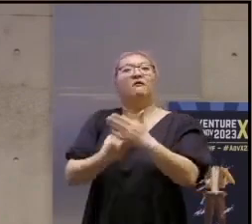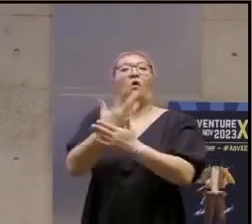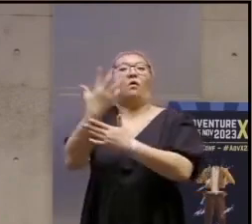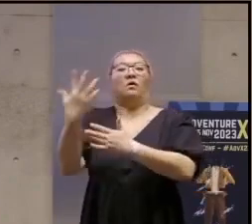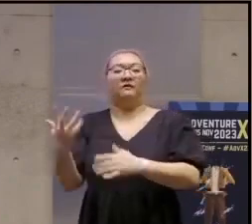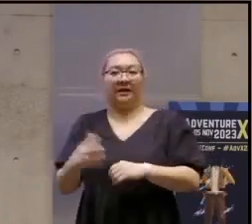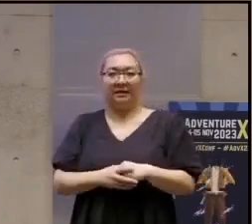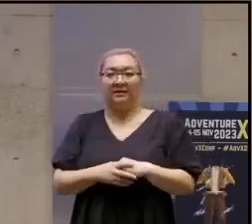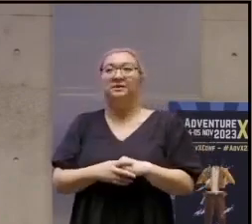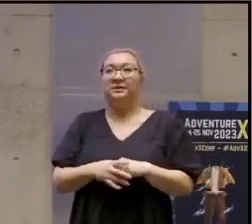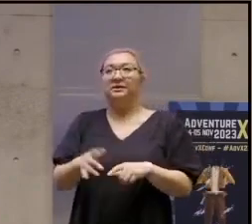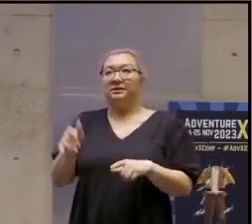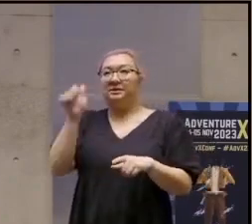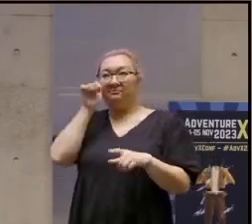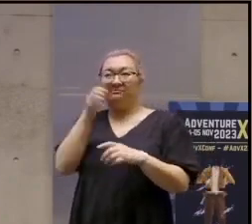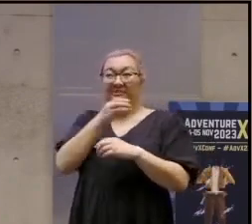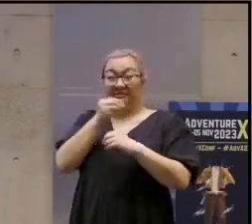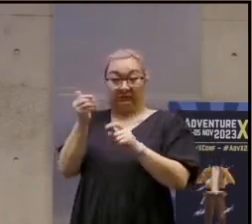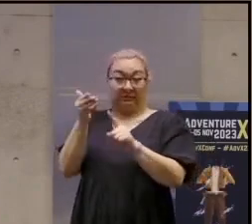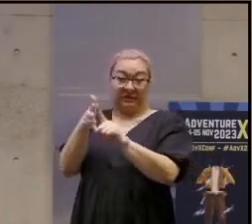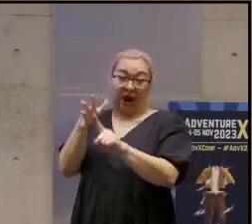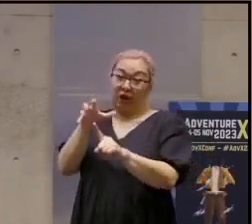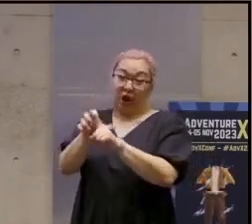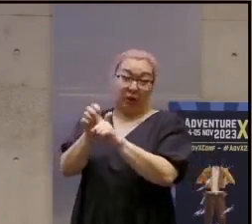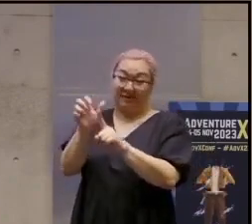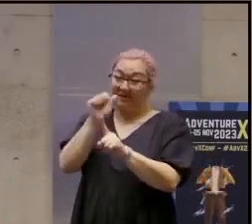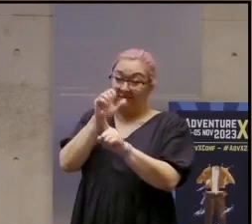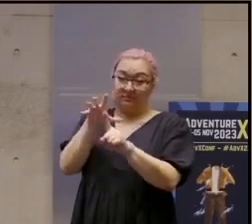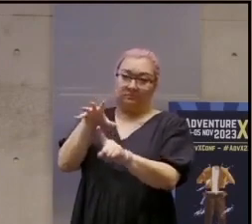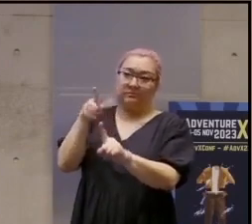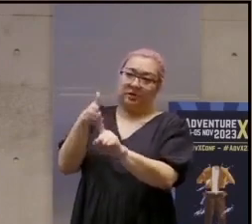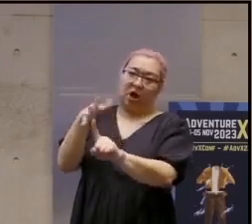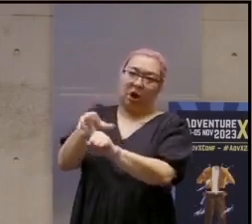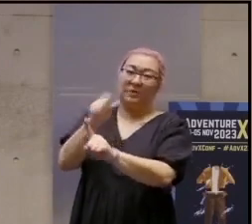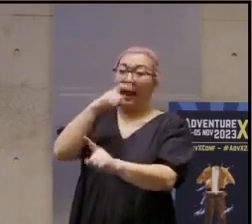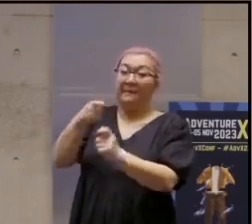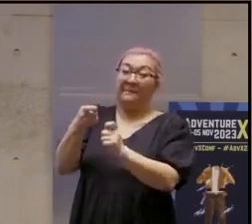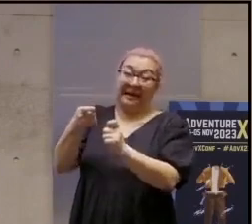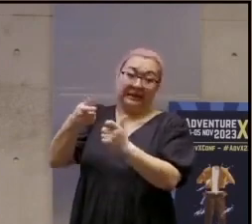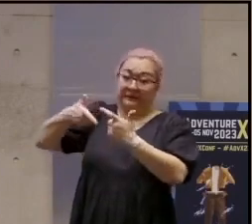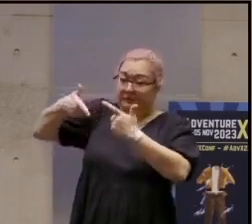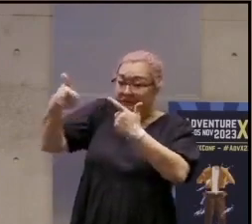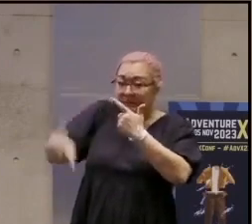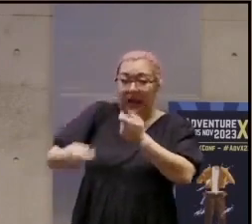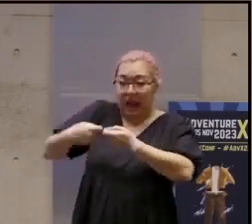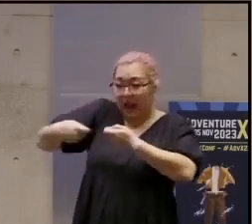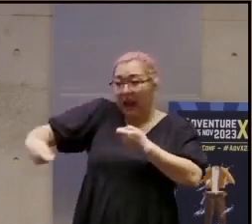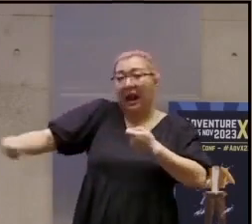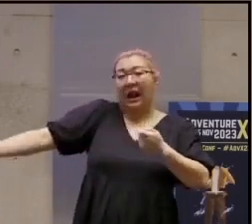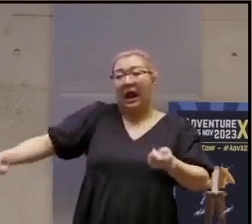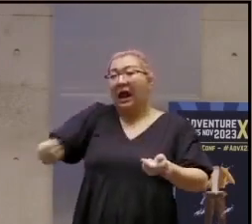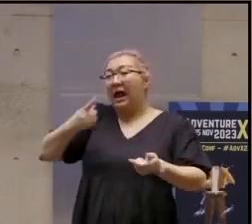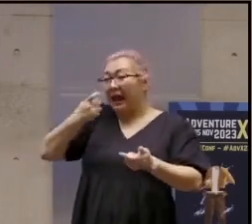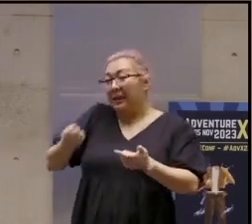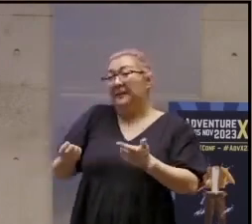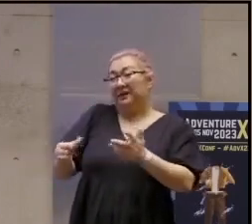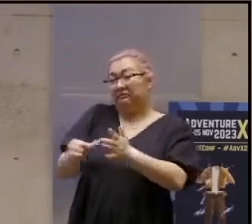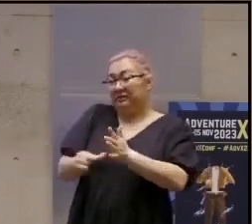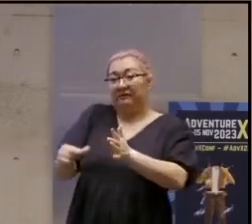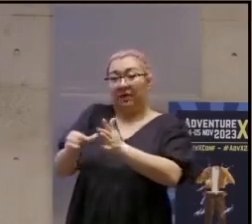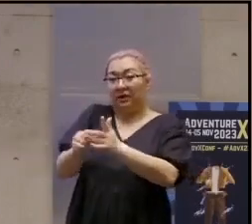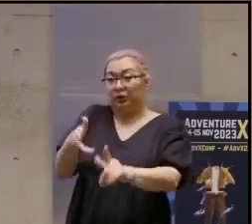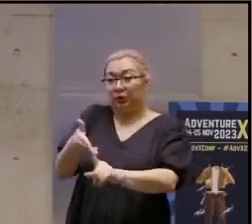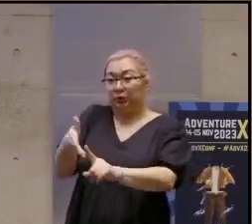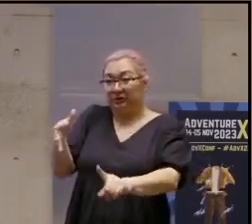can be, how do you deal with the pitfall that, the knowledge that once you're done with the game, all your research